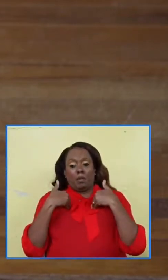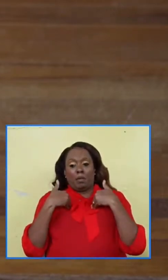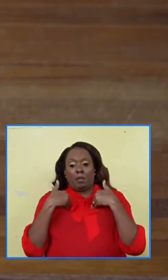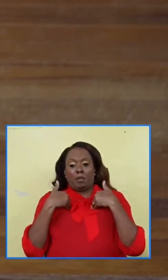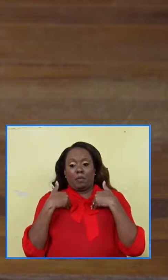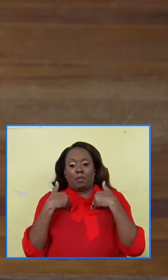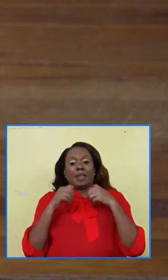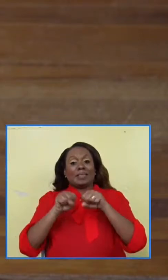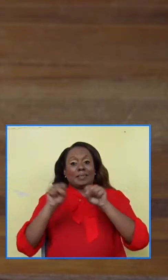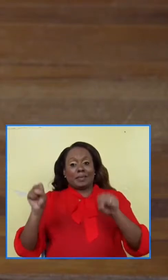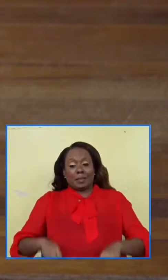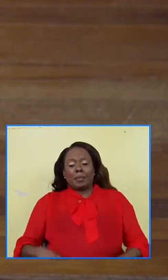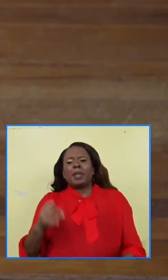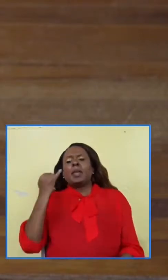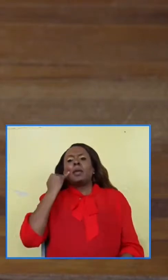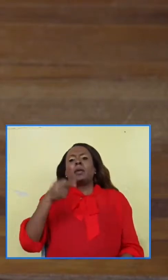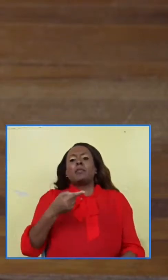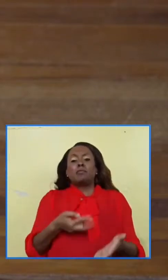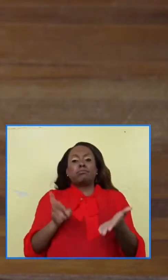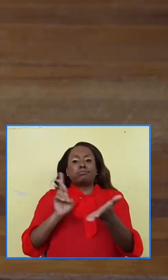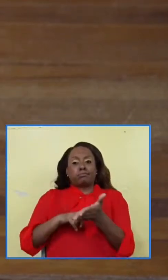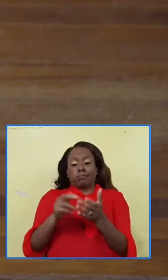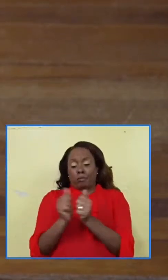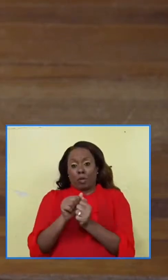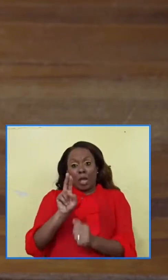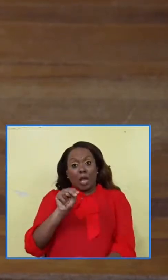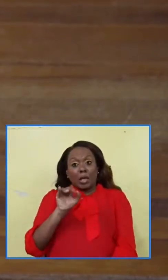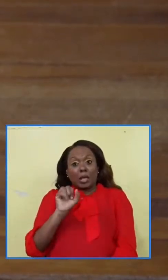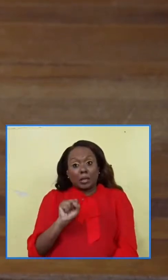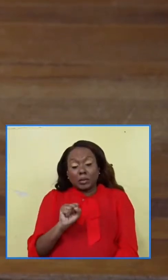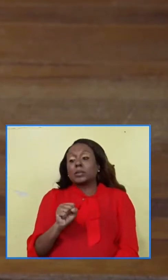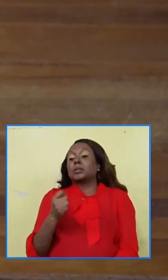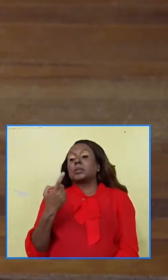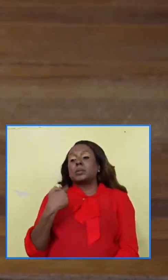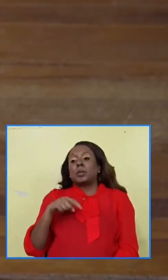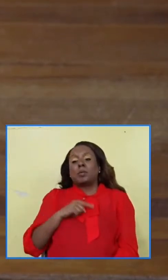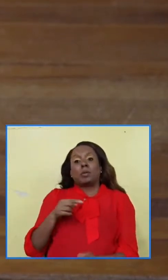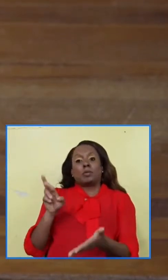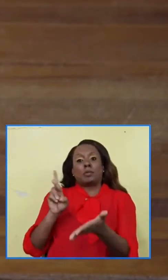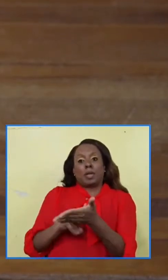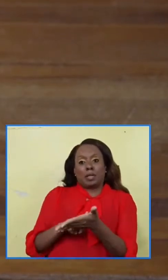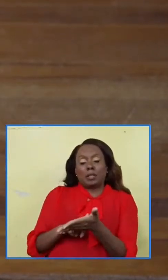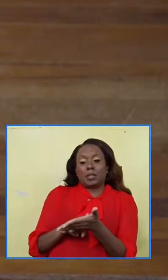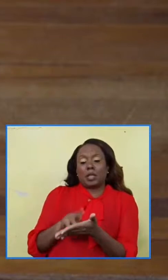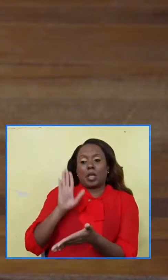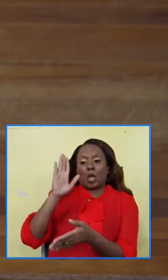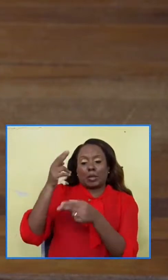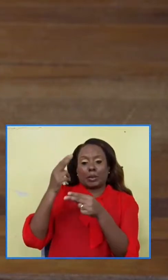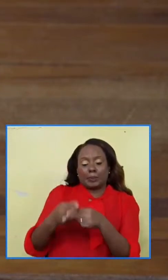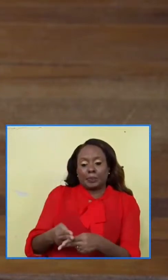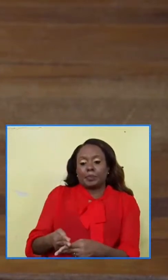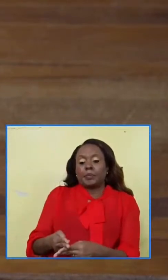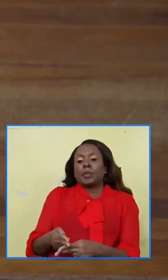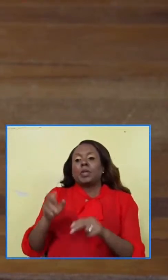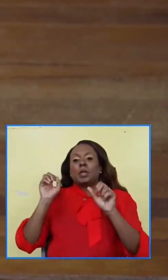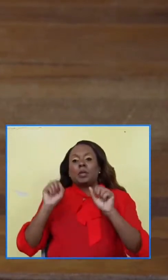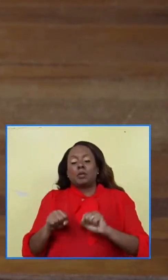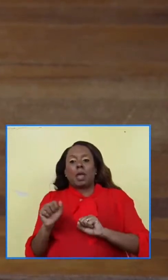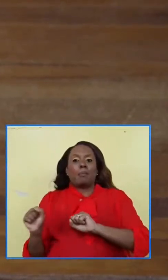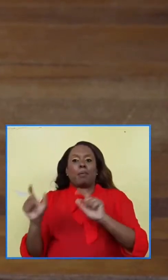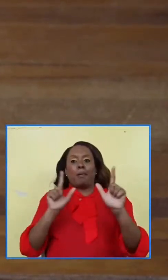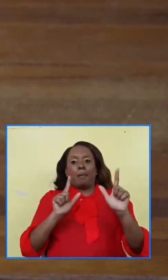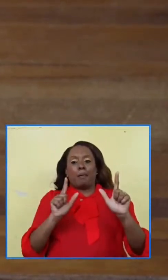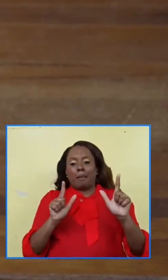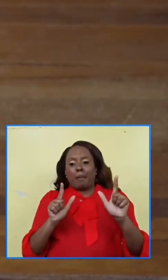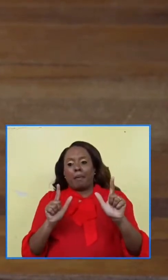who registers now with NIS, we automatically register you on the portal. You can go on the